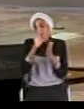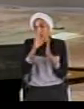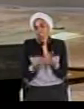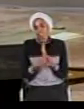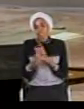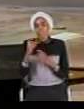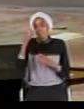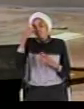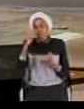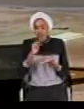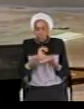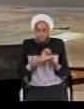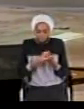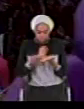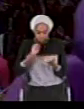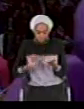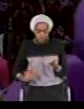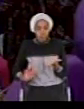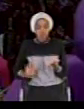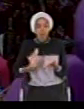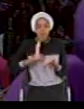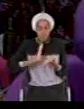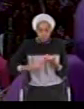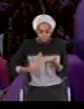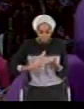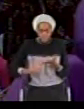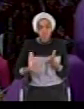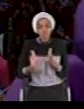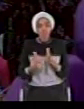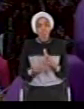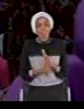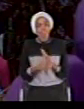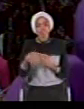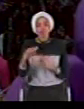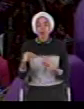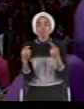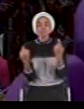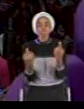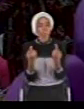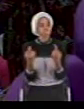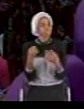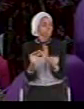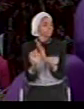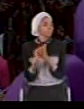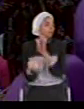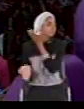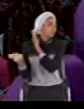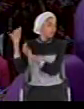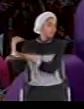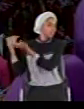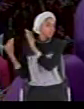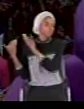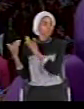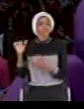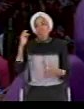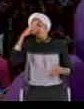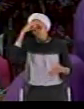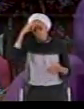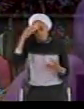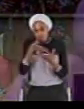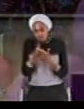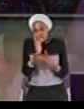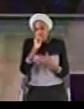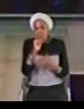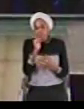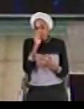remission, removal, the cleansing, the forgiveness of sins that are past through the forbearance